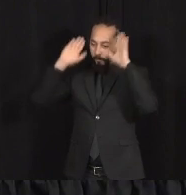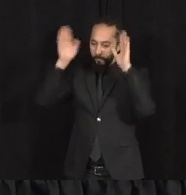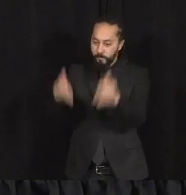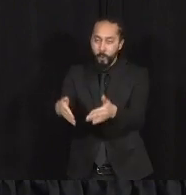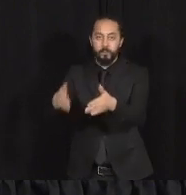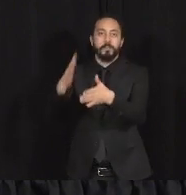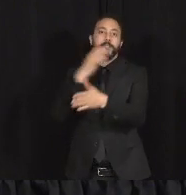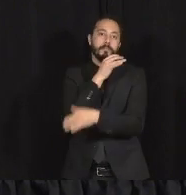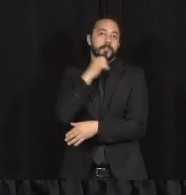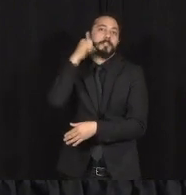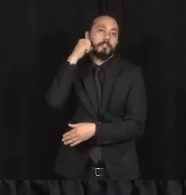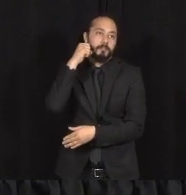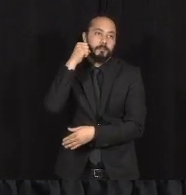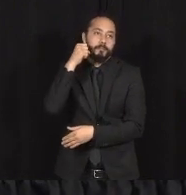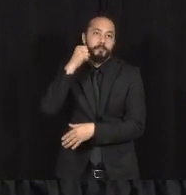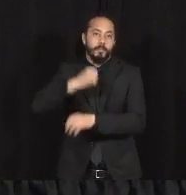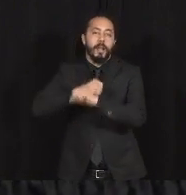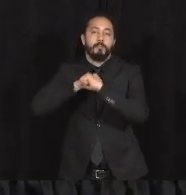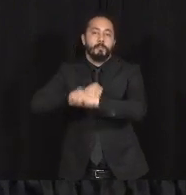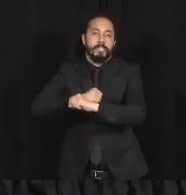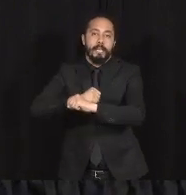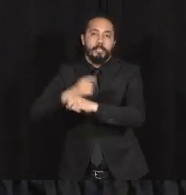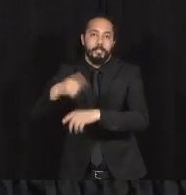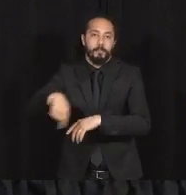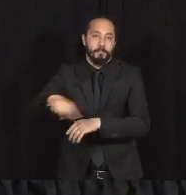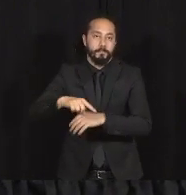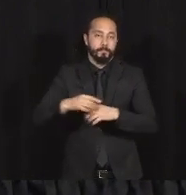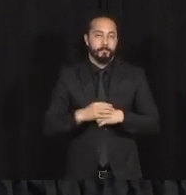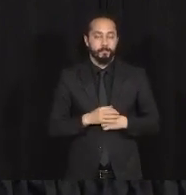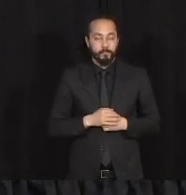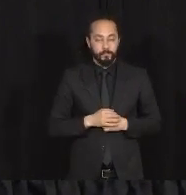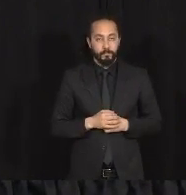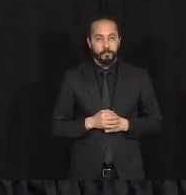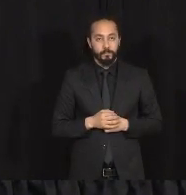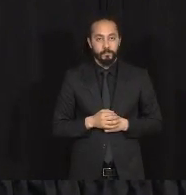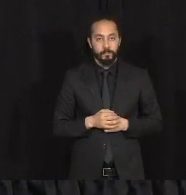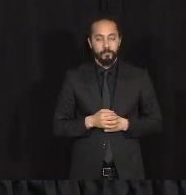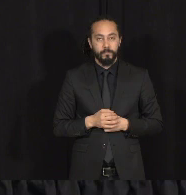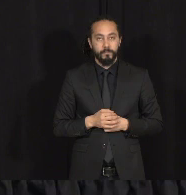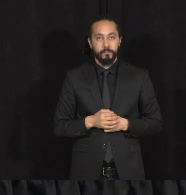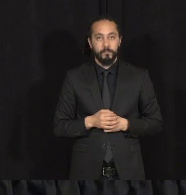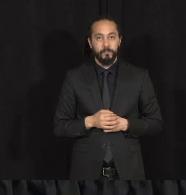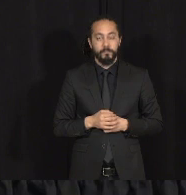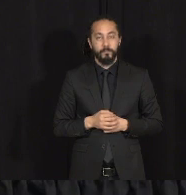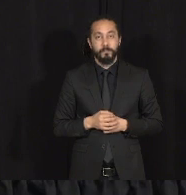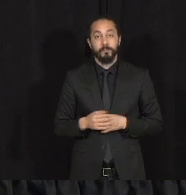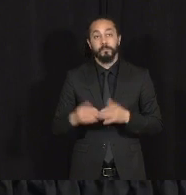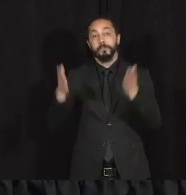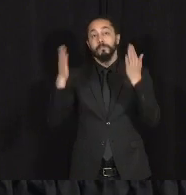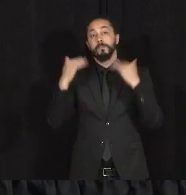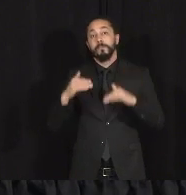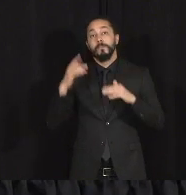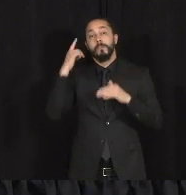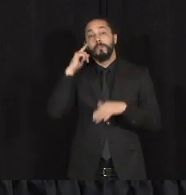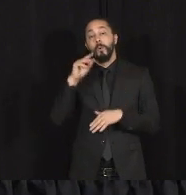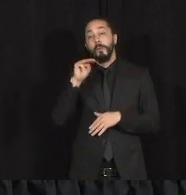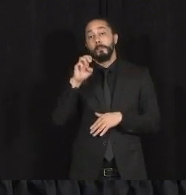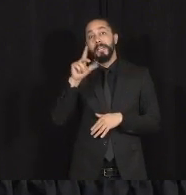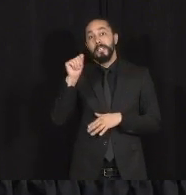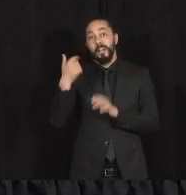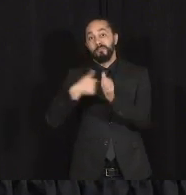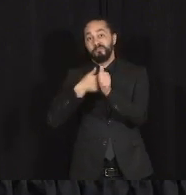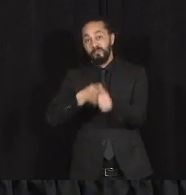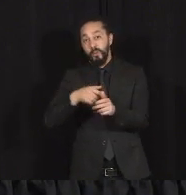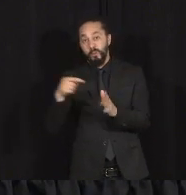On the next slide, for the media who are following along, you will see COVID cases